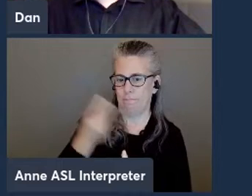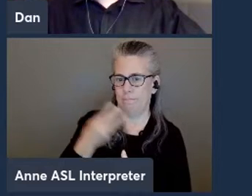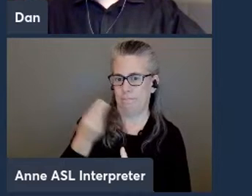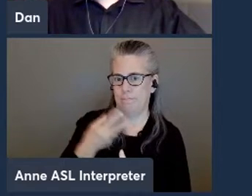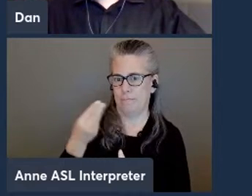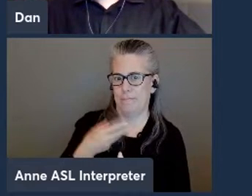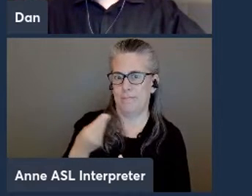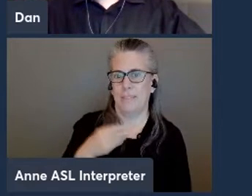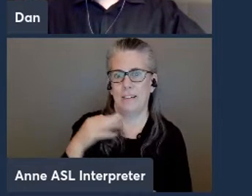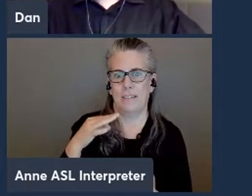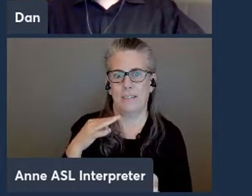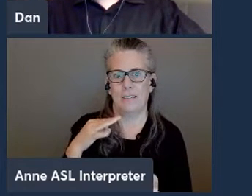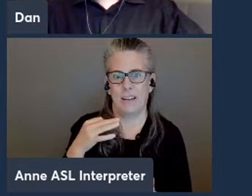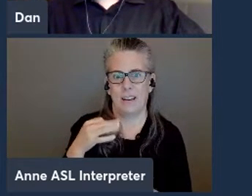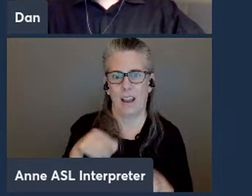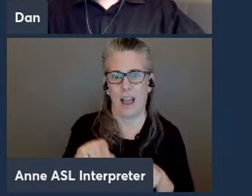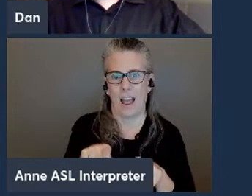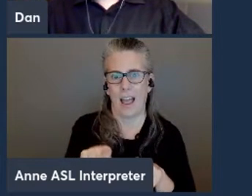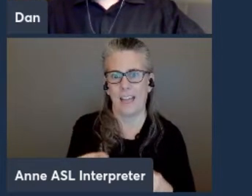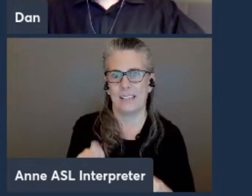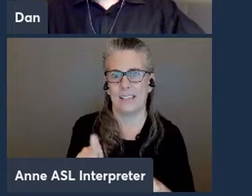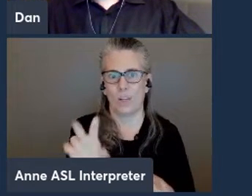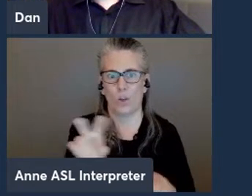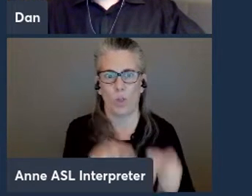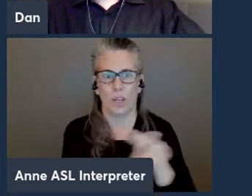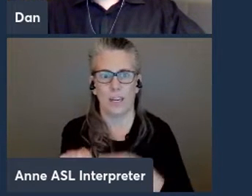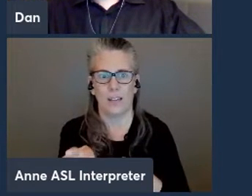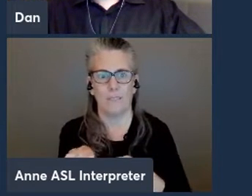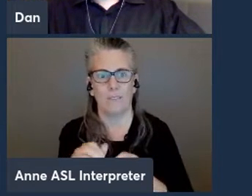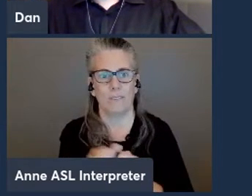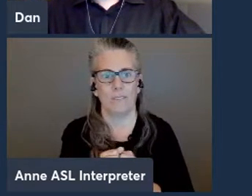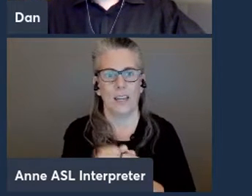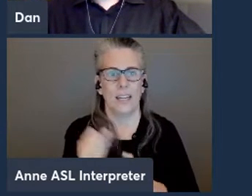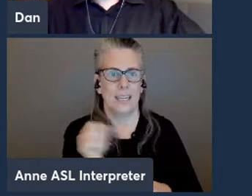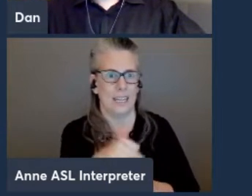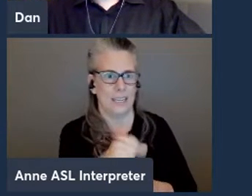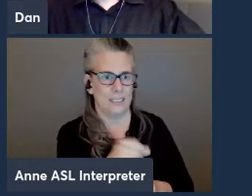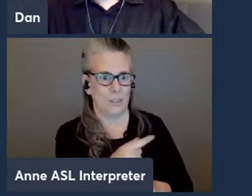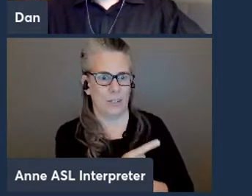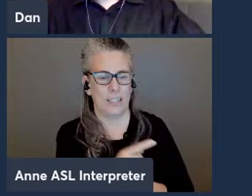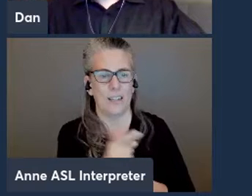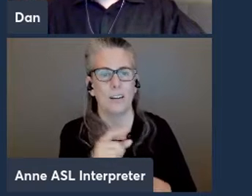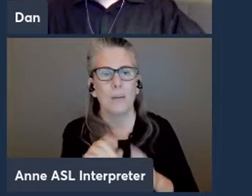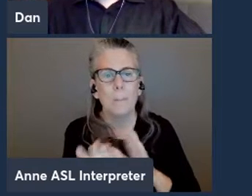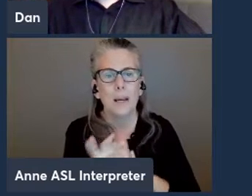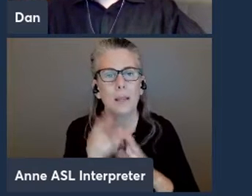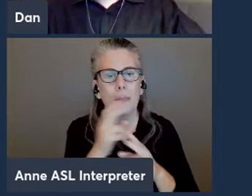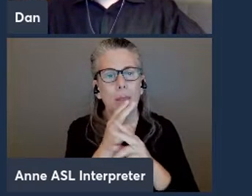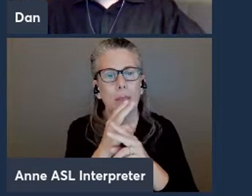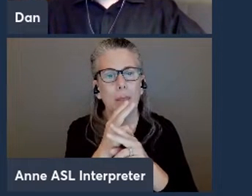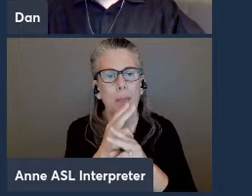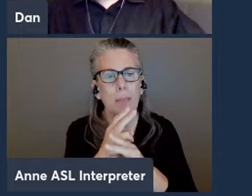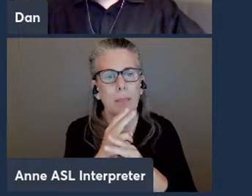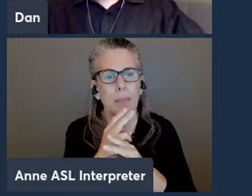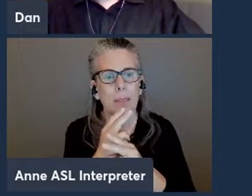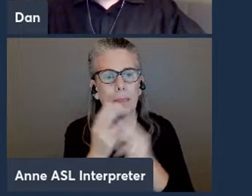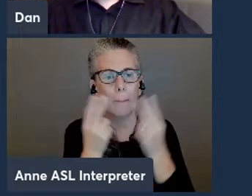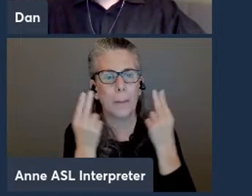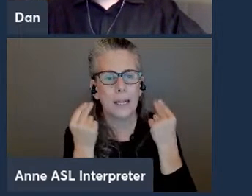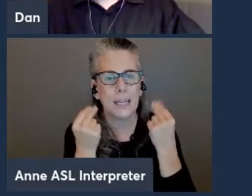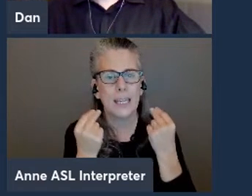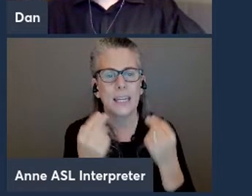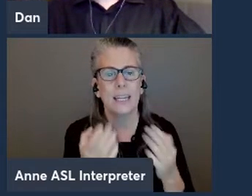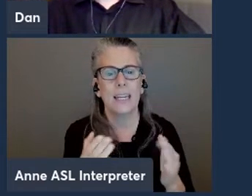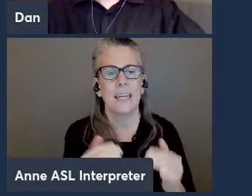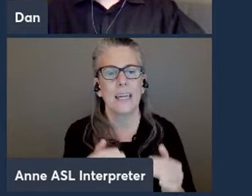Absolutely. So I'm going to try to adopt this bunny here. Pay for that one.